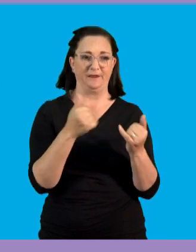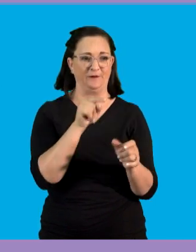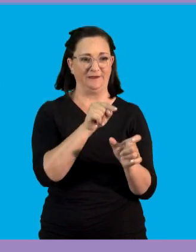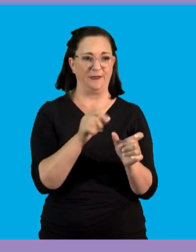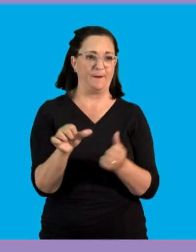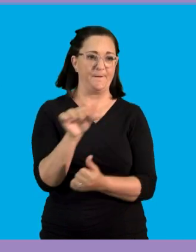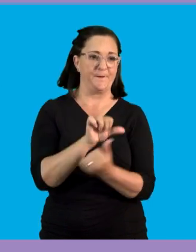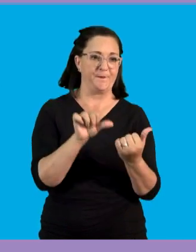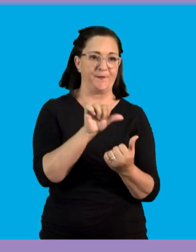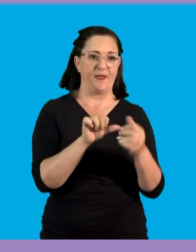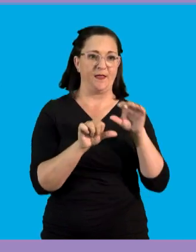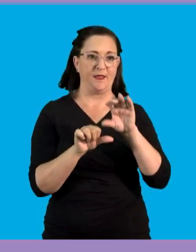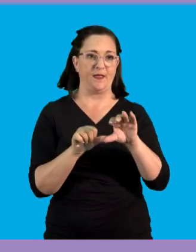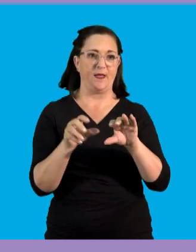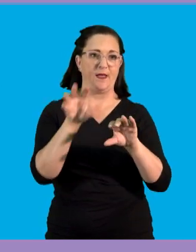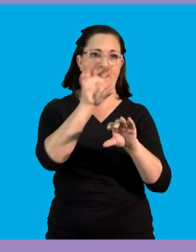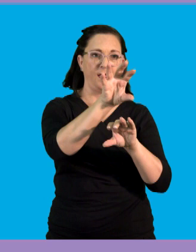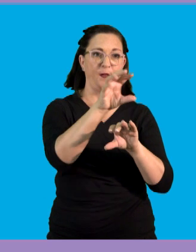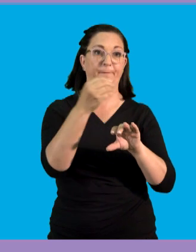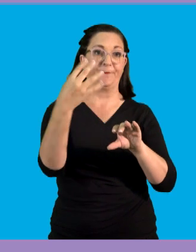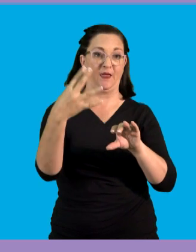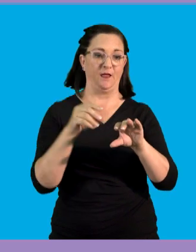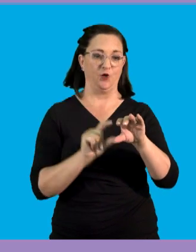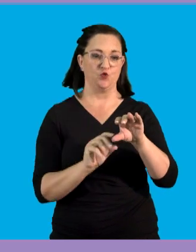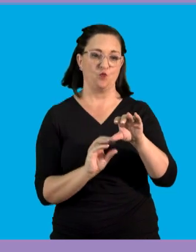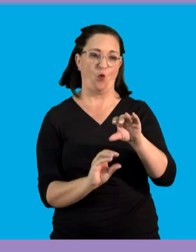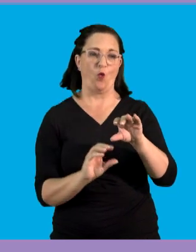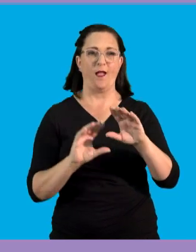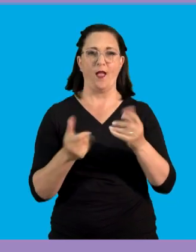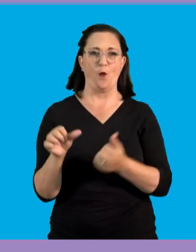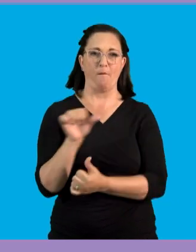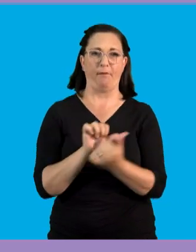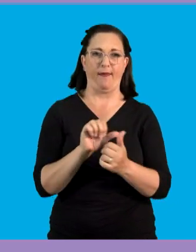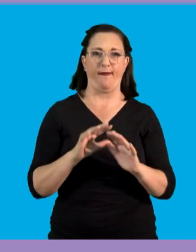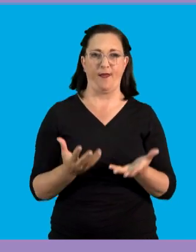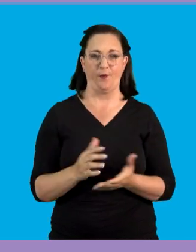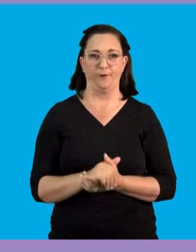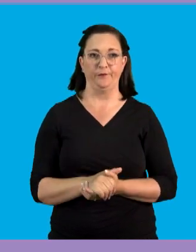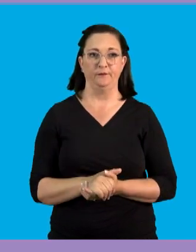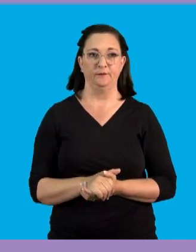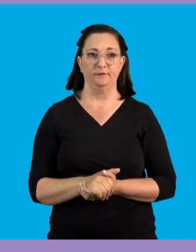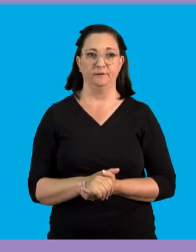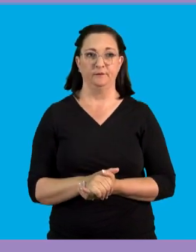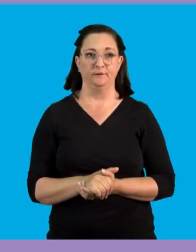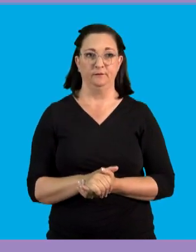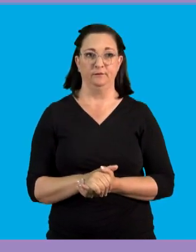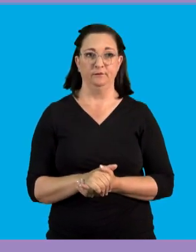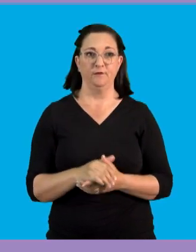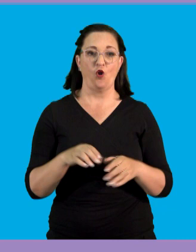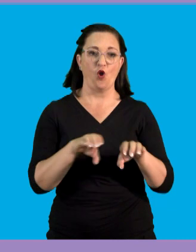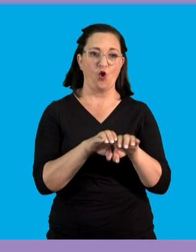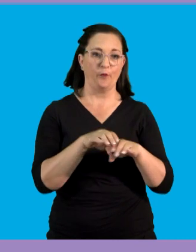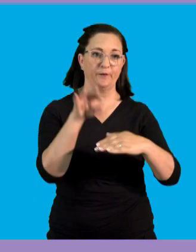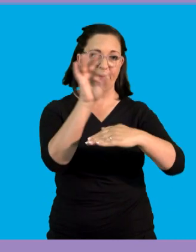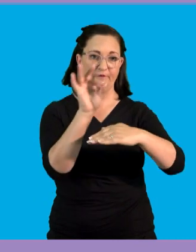to the improper fraction? Again, let's repeat, the mixed fractions are common fractions that consist of a whole number and